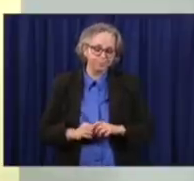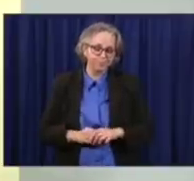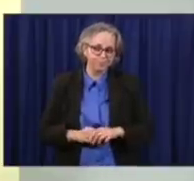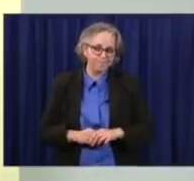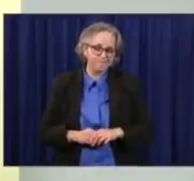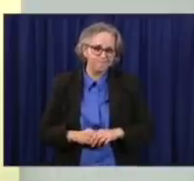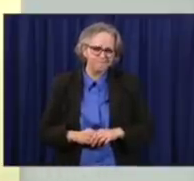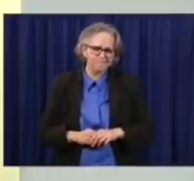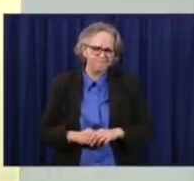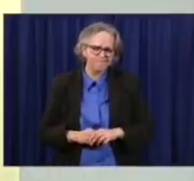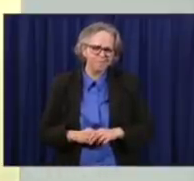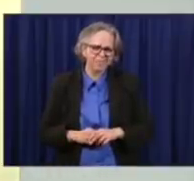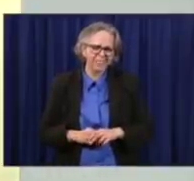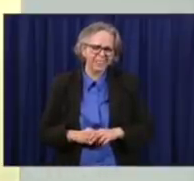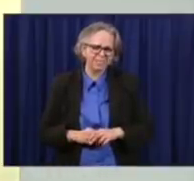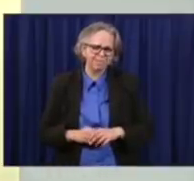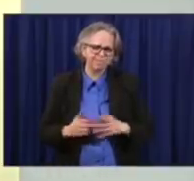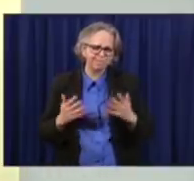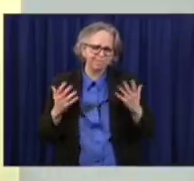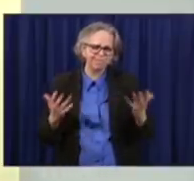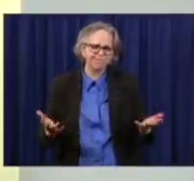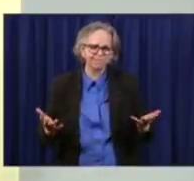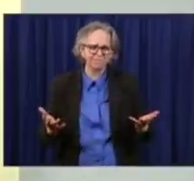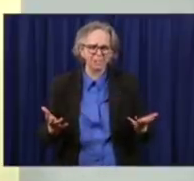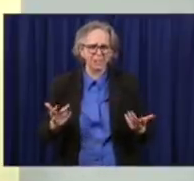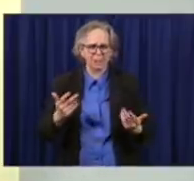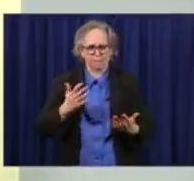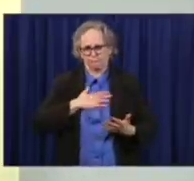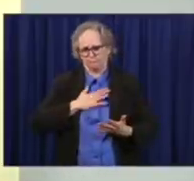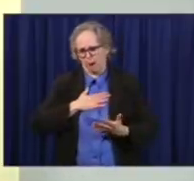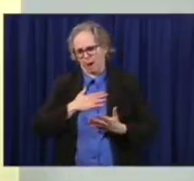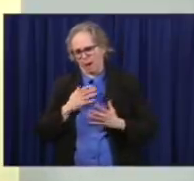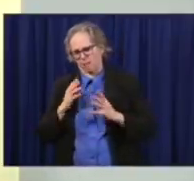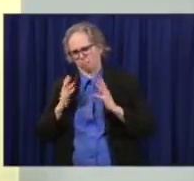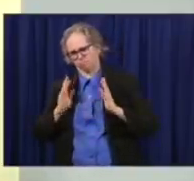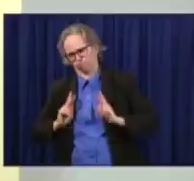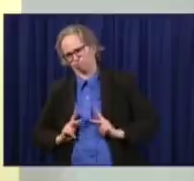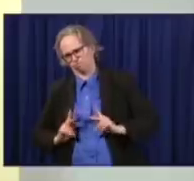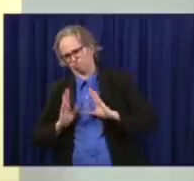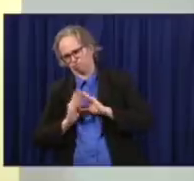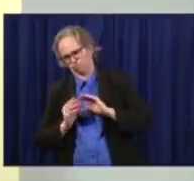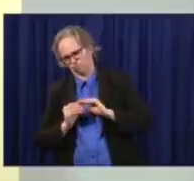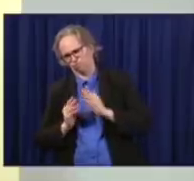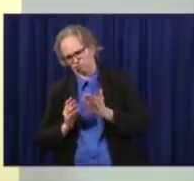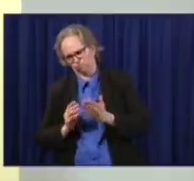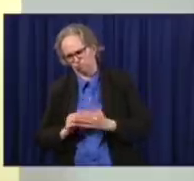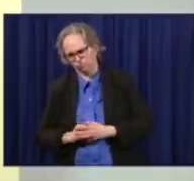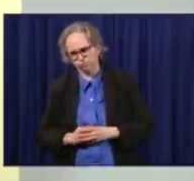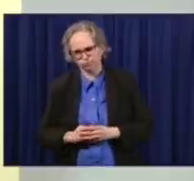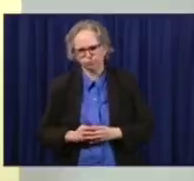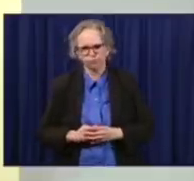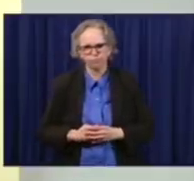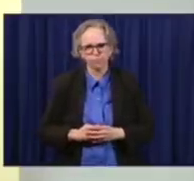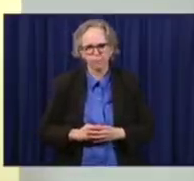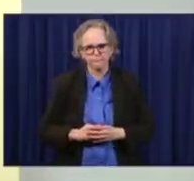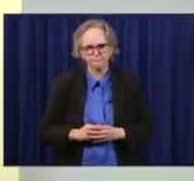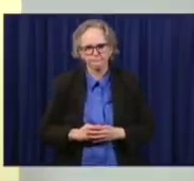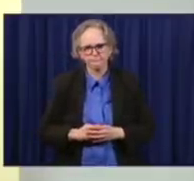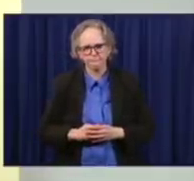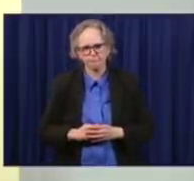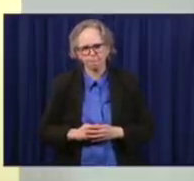just want to say this, it's kind of on a personal note, that while we know that the safer